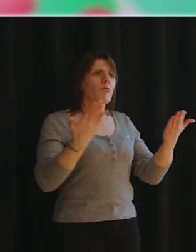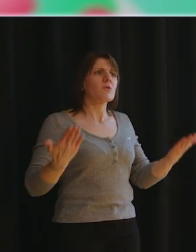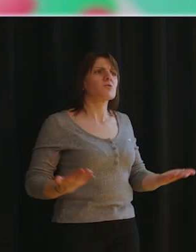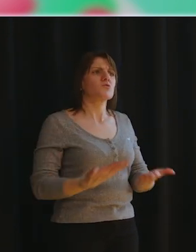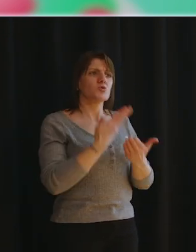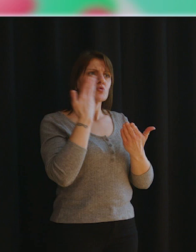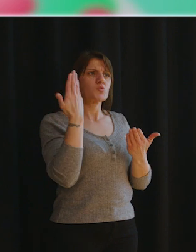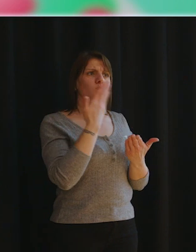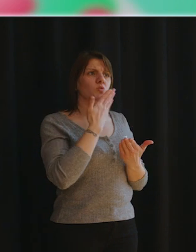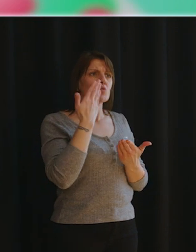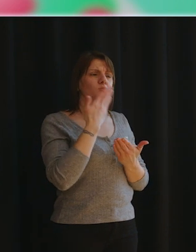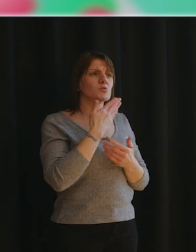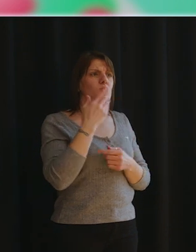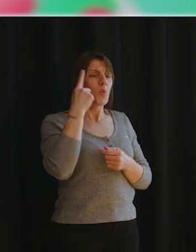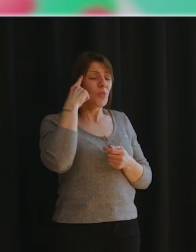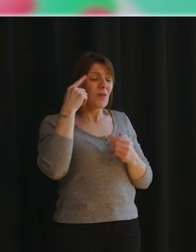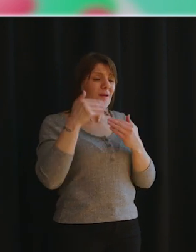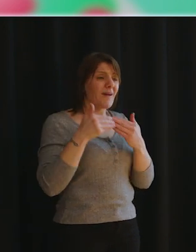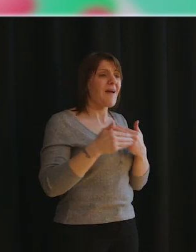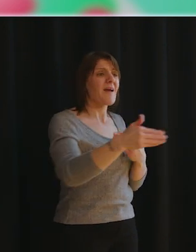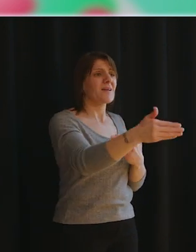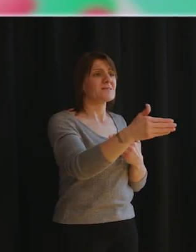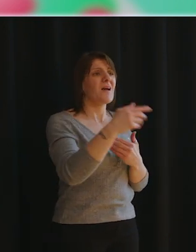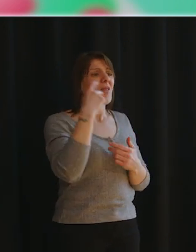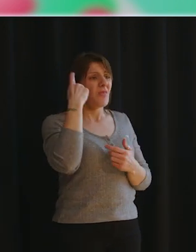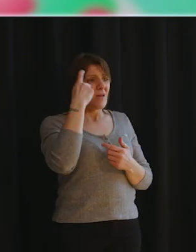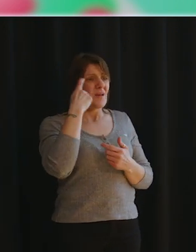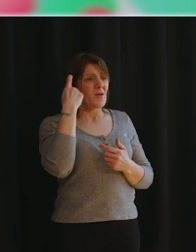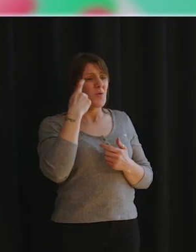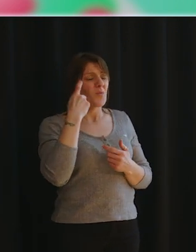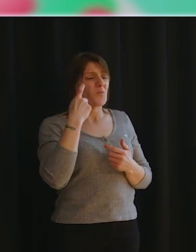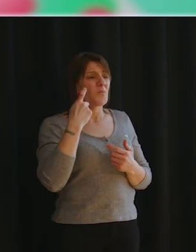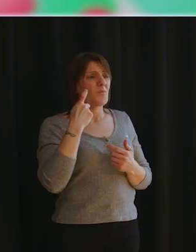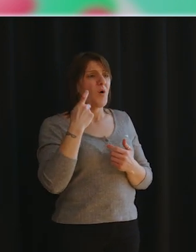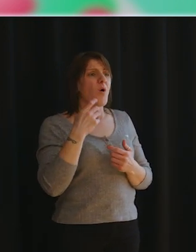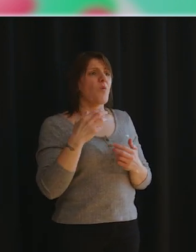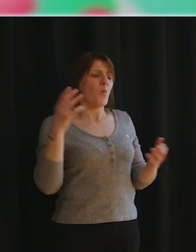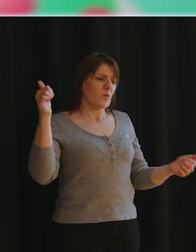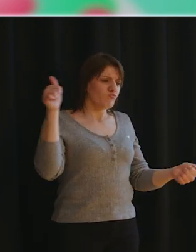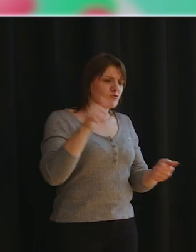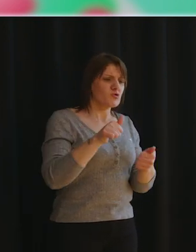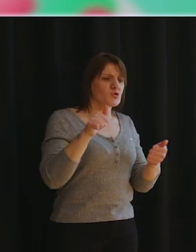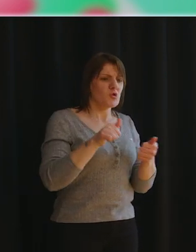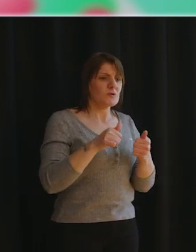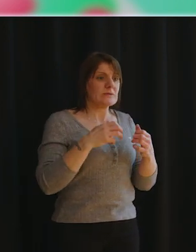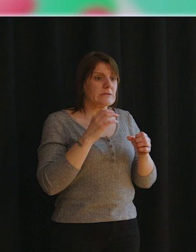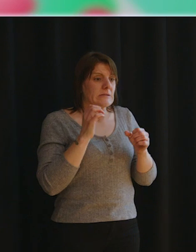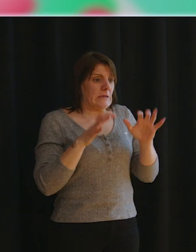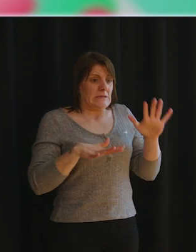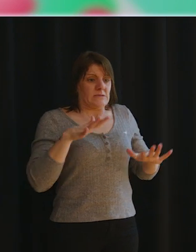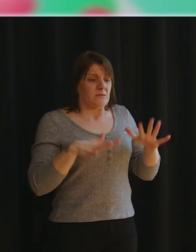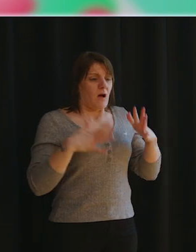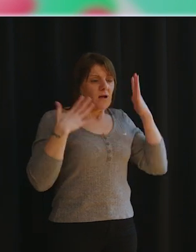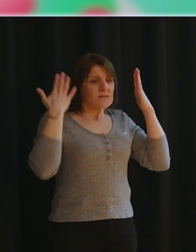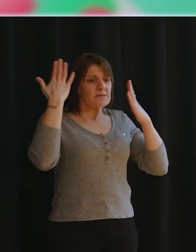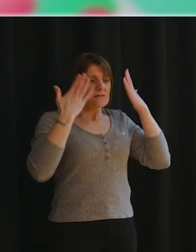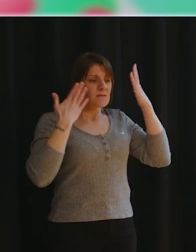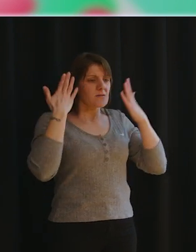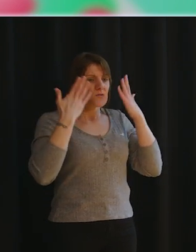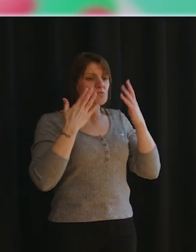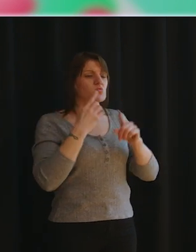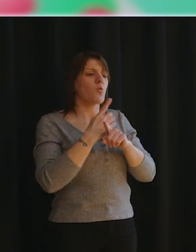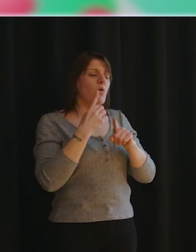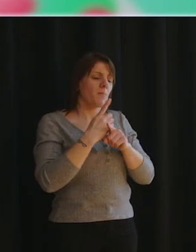profile. We really think ahead, think of where those flashpoints might be, think of where we can reduce anxiety. Talking about it beforehand does